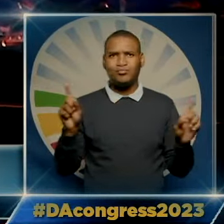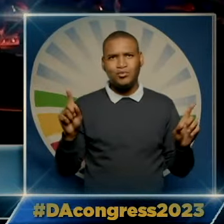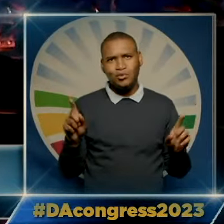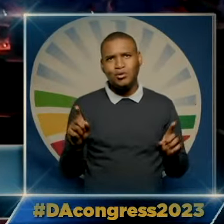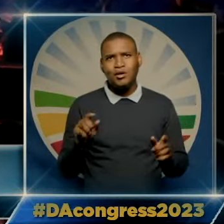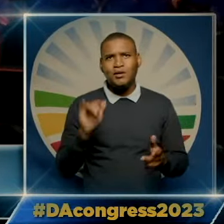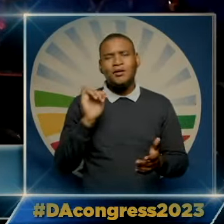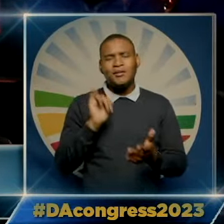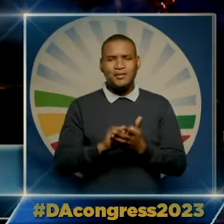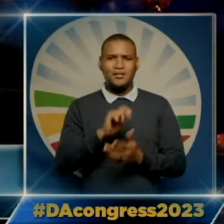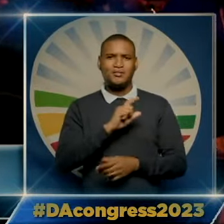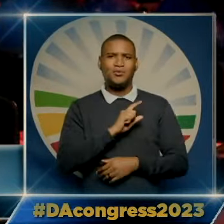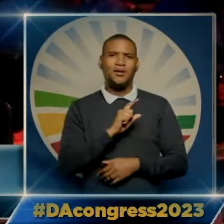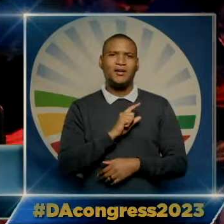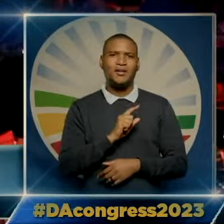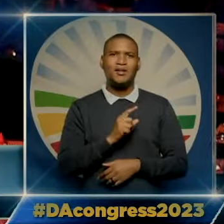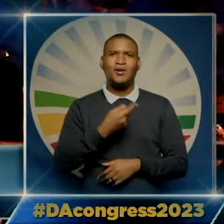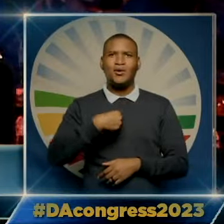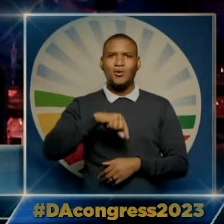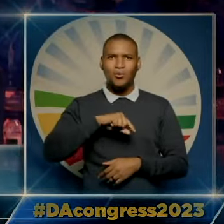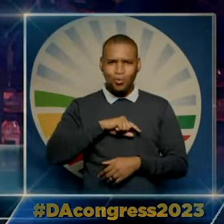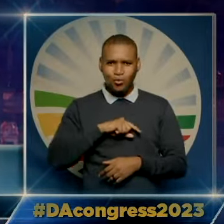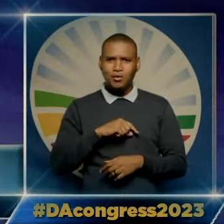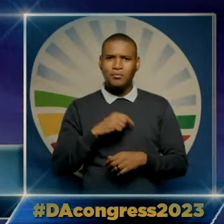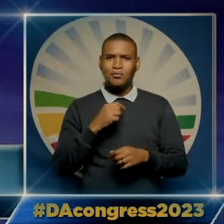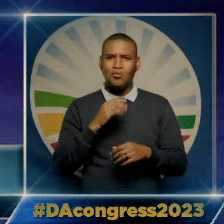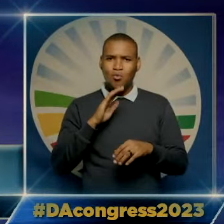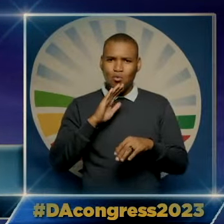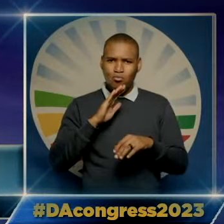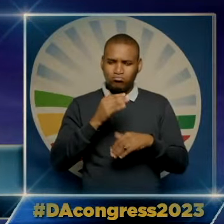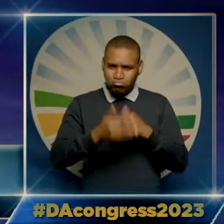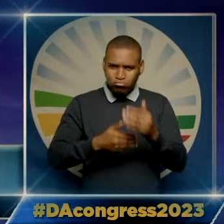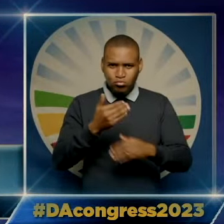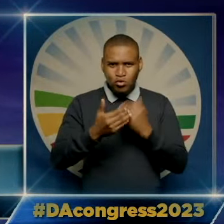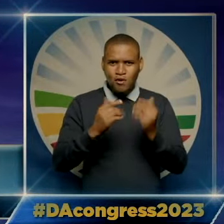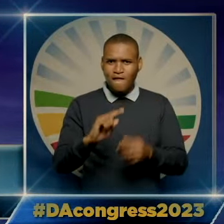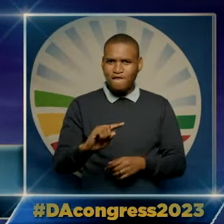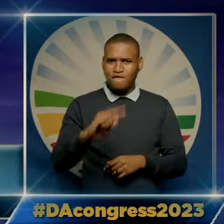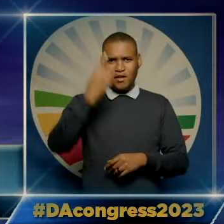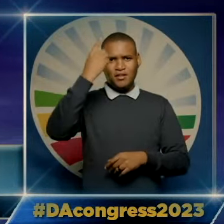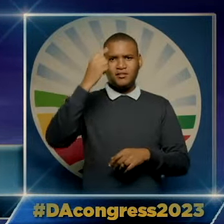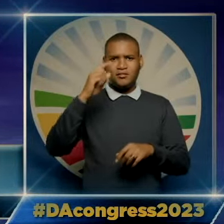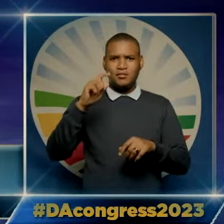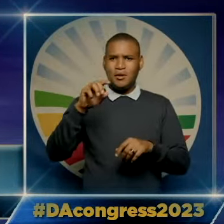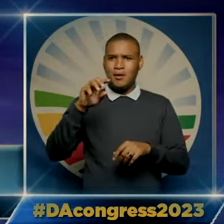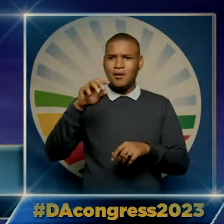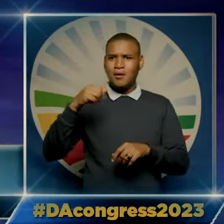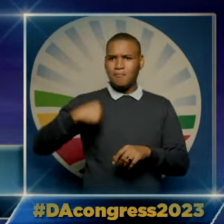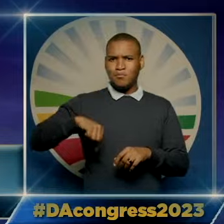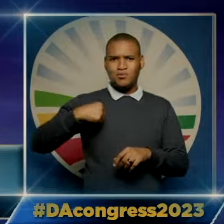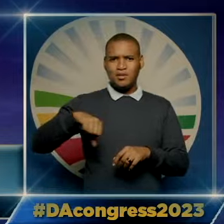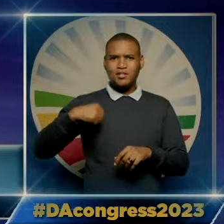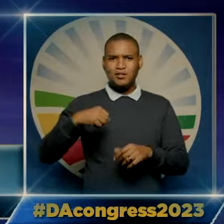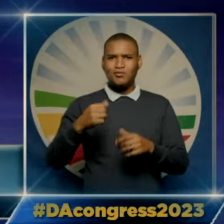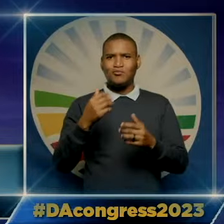That's why we're on track to make Cape Town the first metro to be entirely load shedding